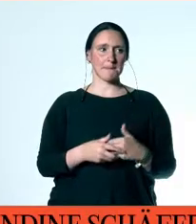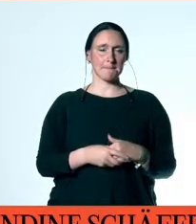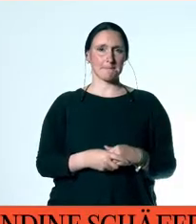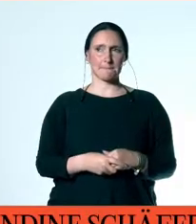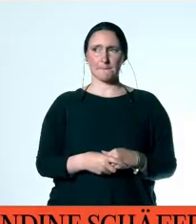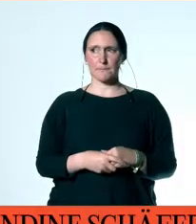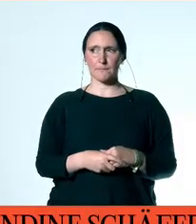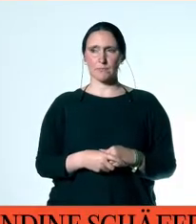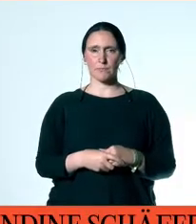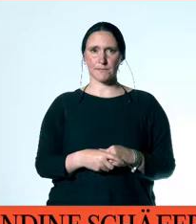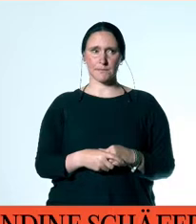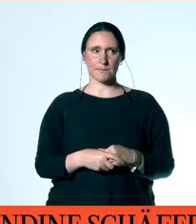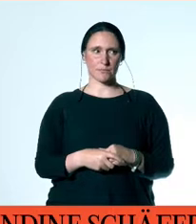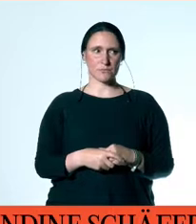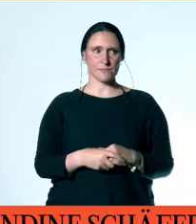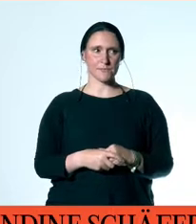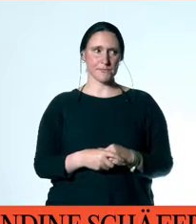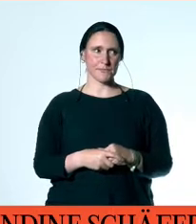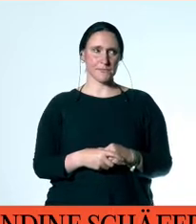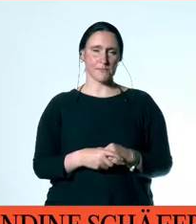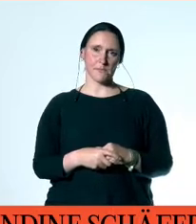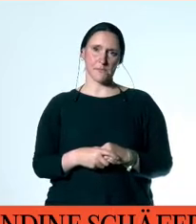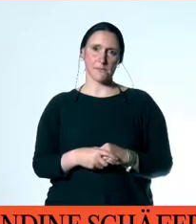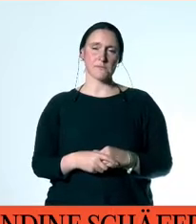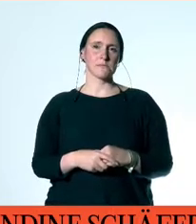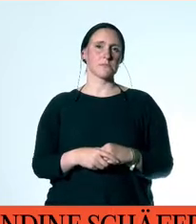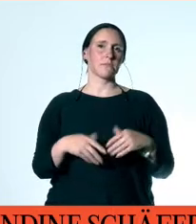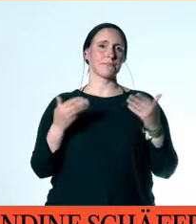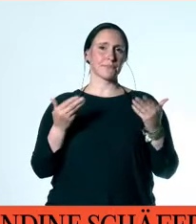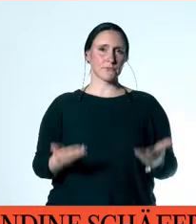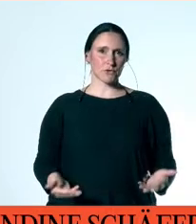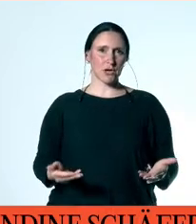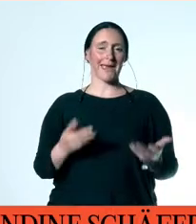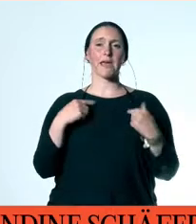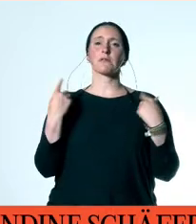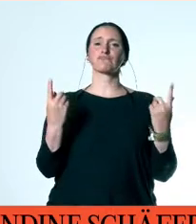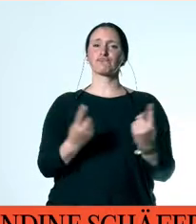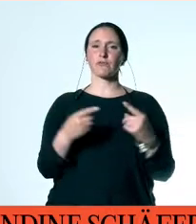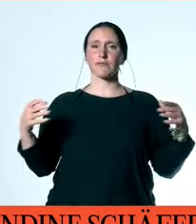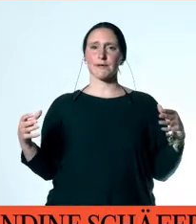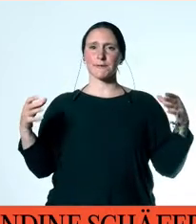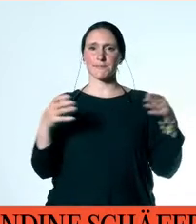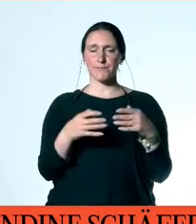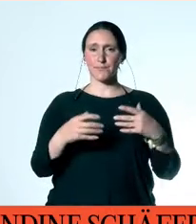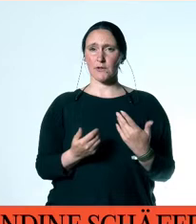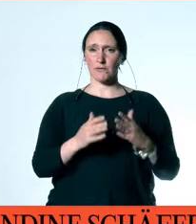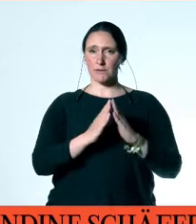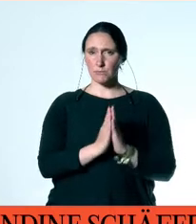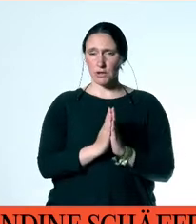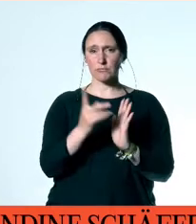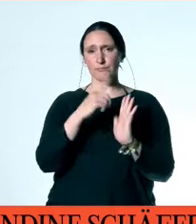Rarawa and Māpui. Today I will be doing a form of prayer, where I will acknowledge